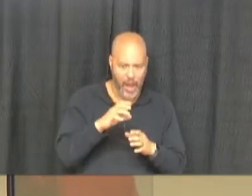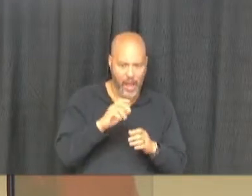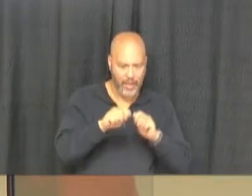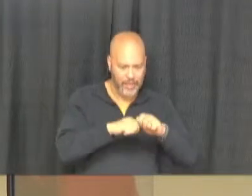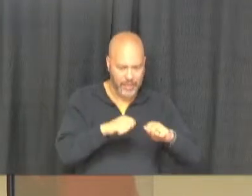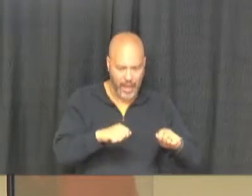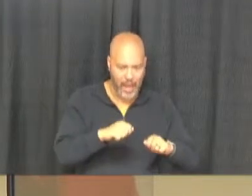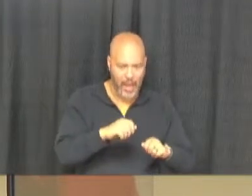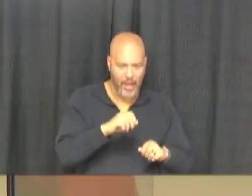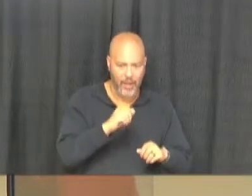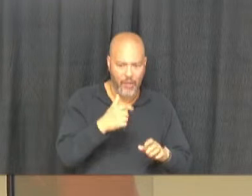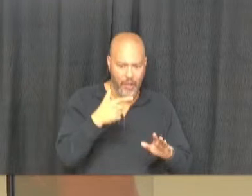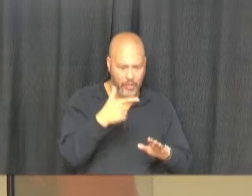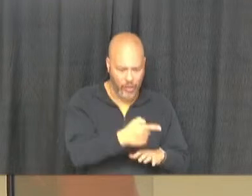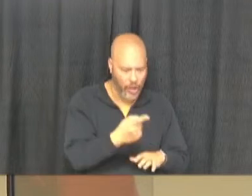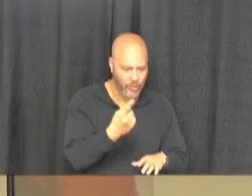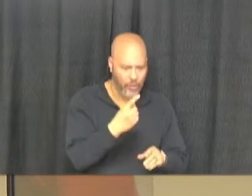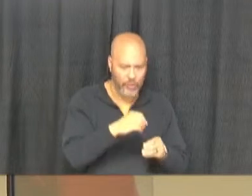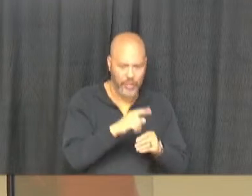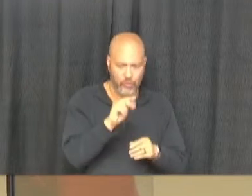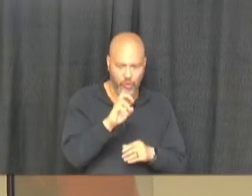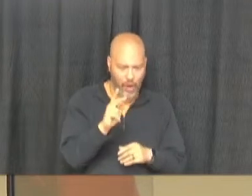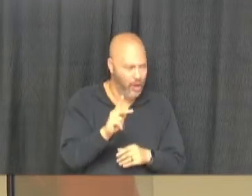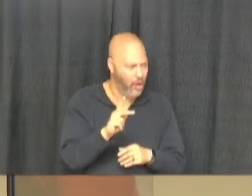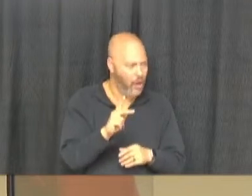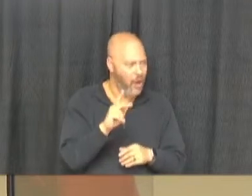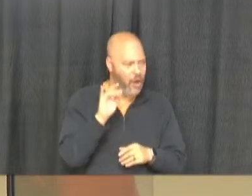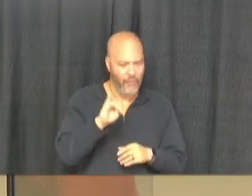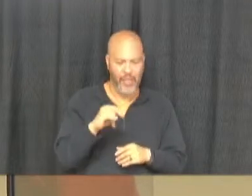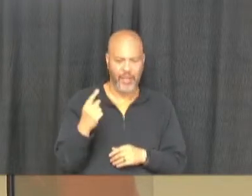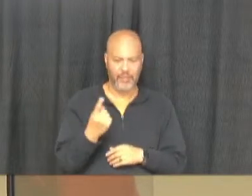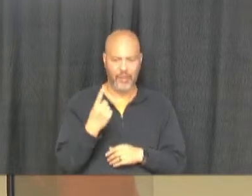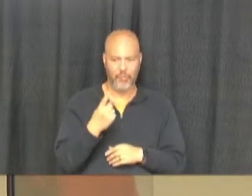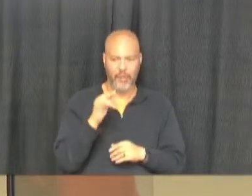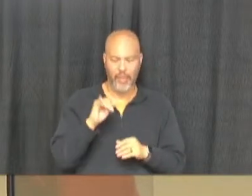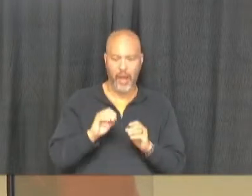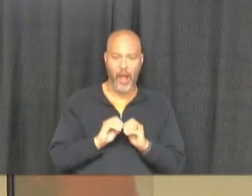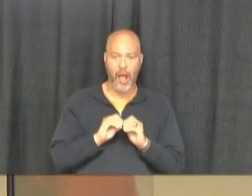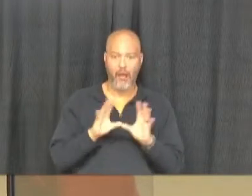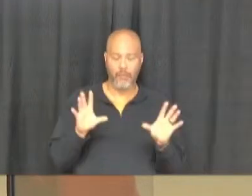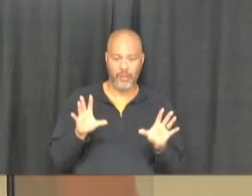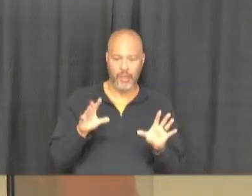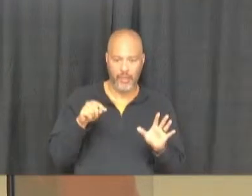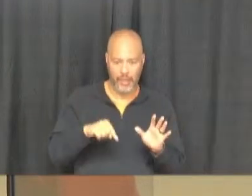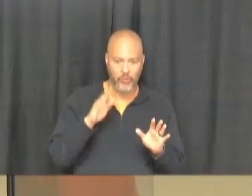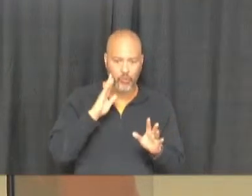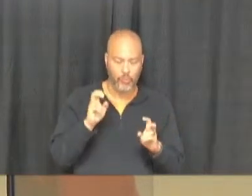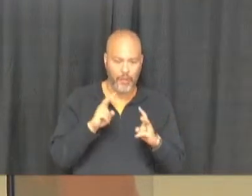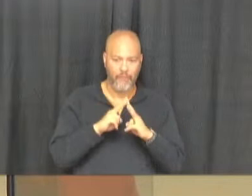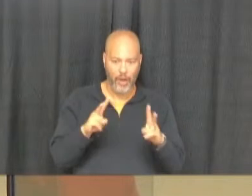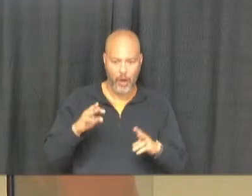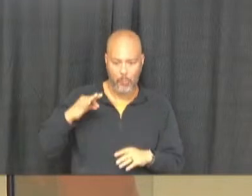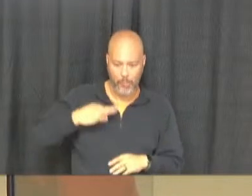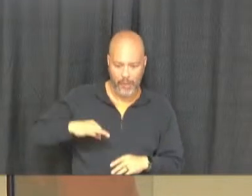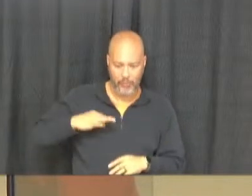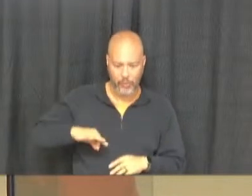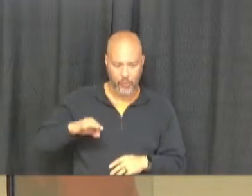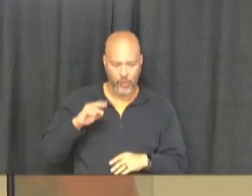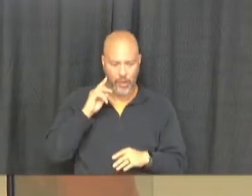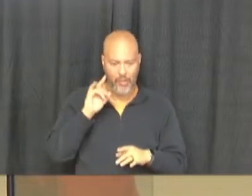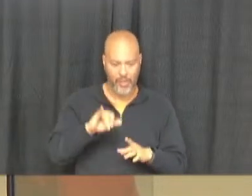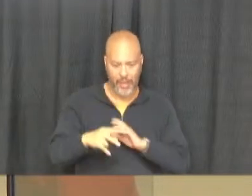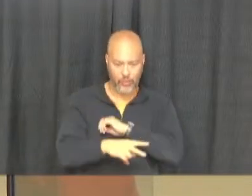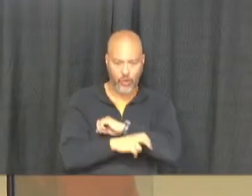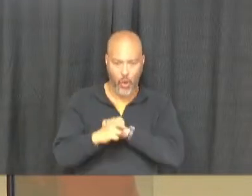woman, shot and killed somebody in their truck. That's something where obviously this would be extremely beneficial in, and that